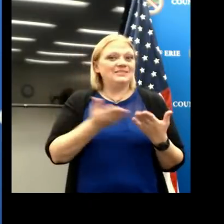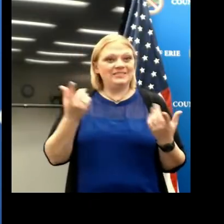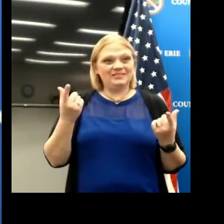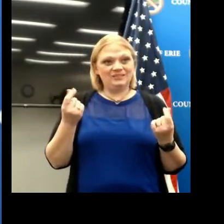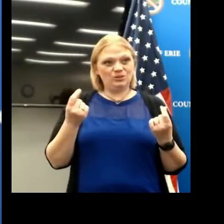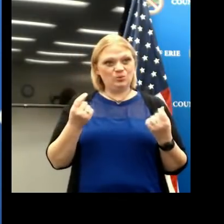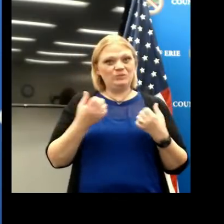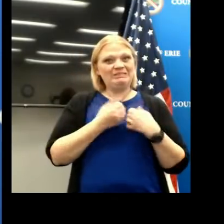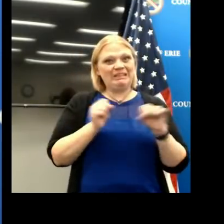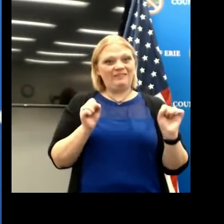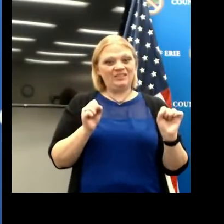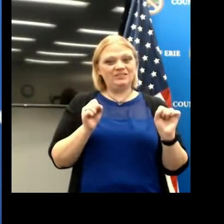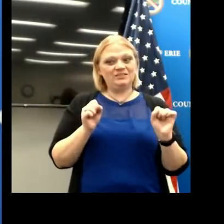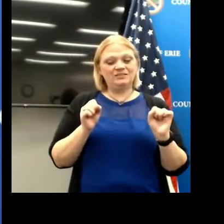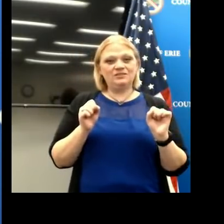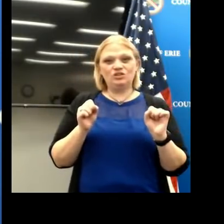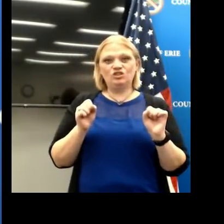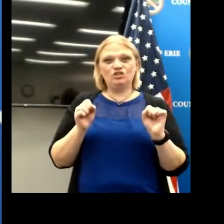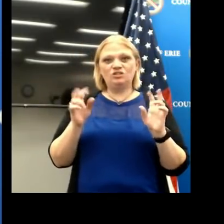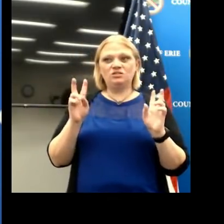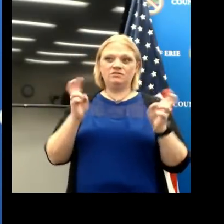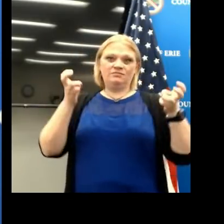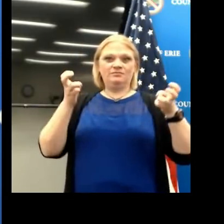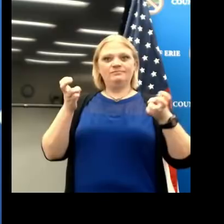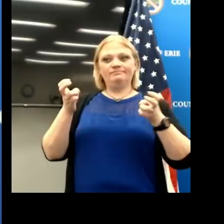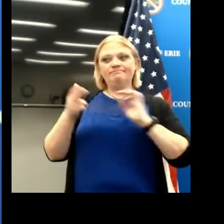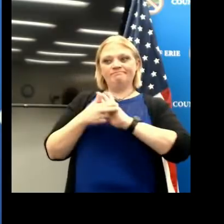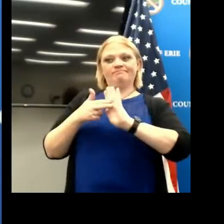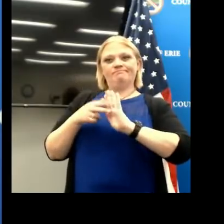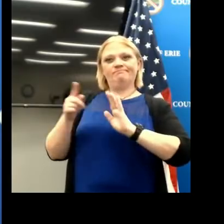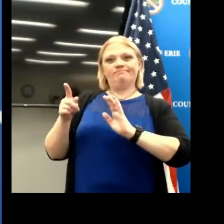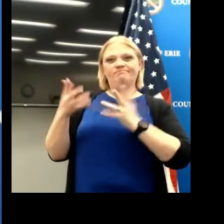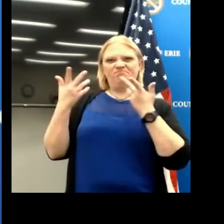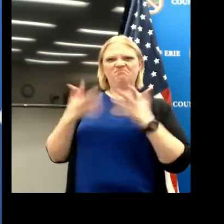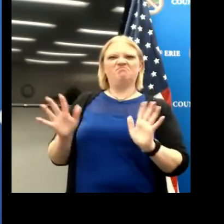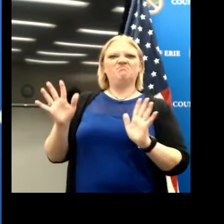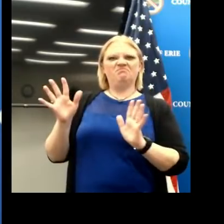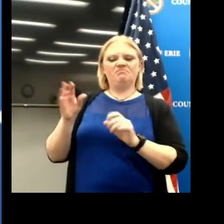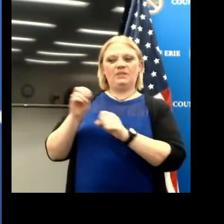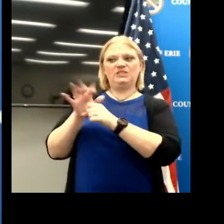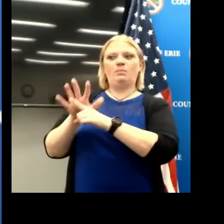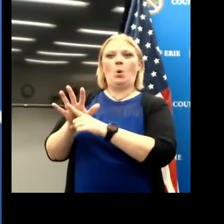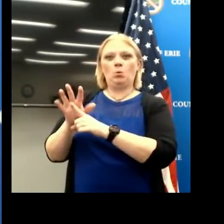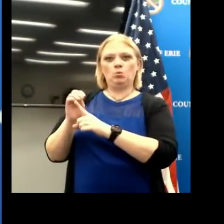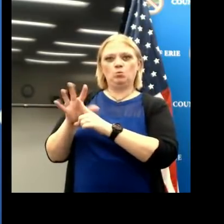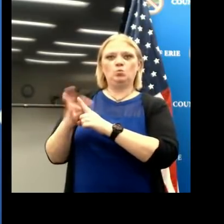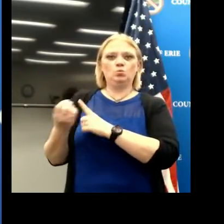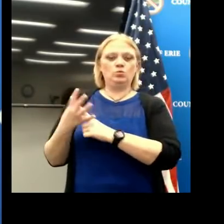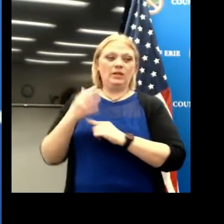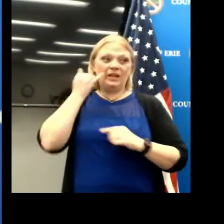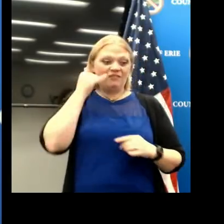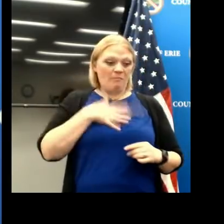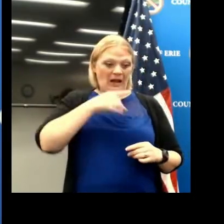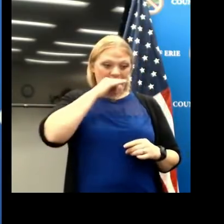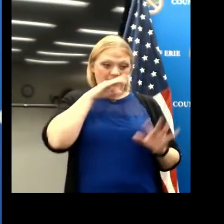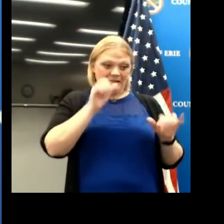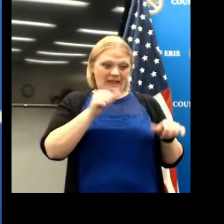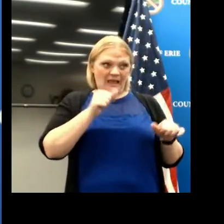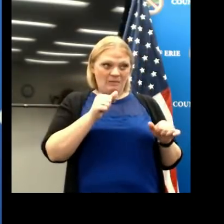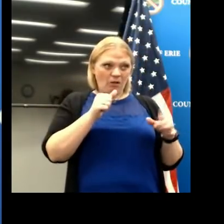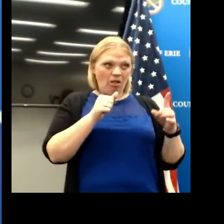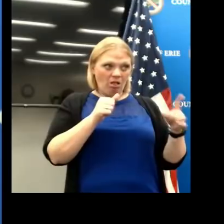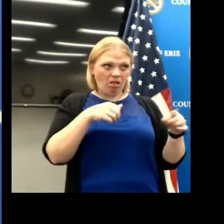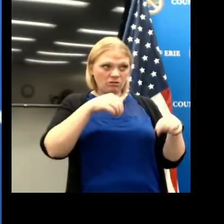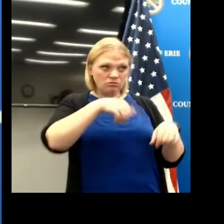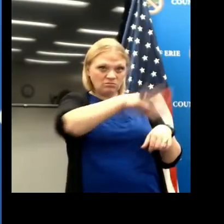consider them exposed. So if my kids were able to have gone away from school, their schools were all virtual